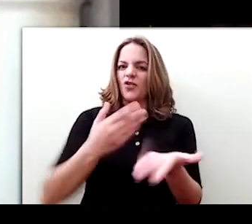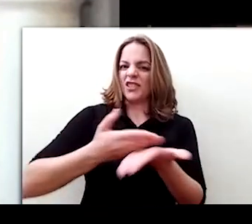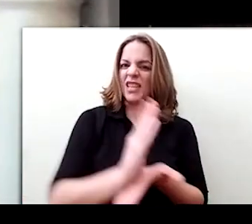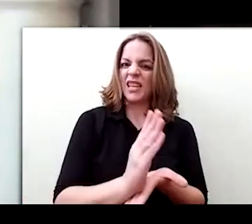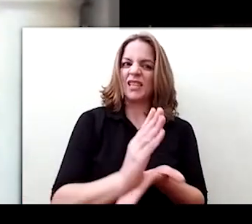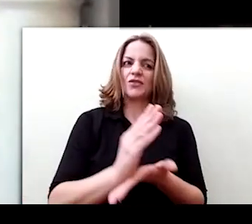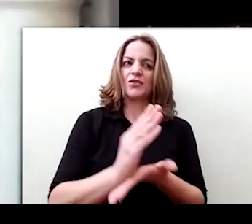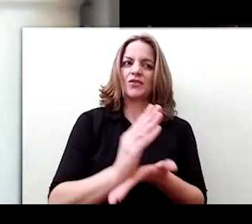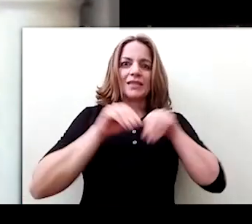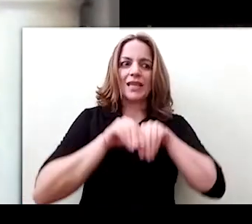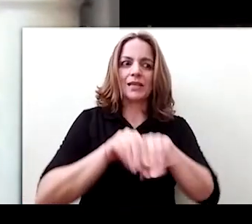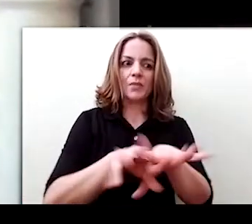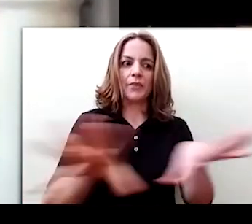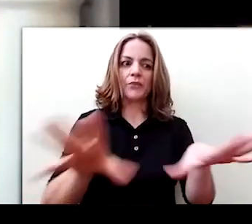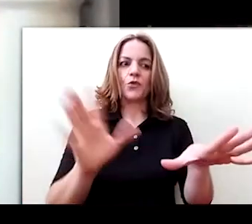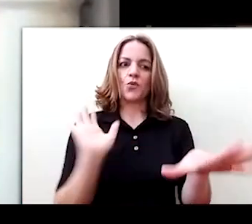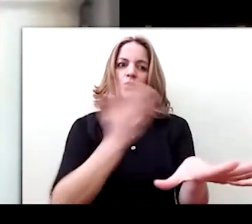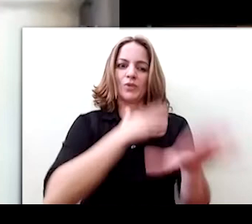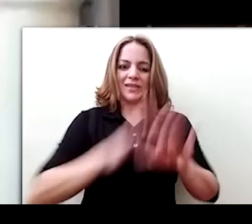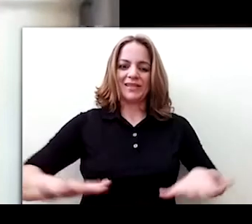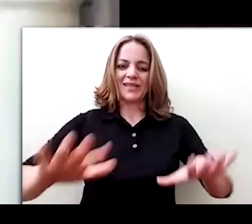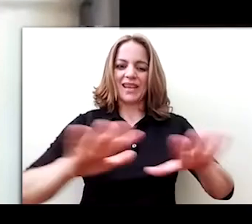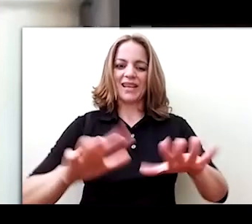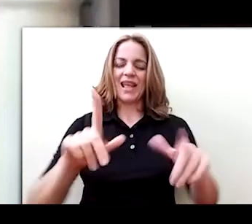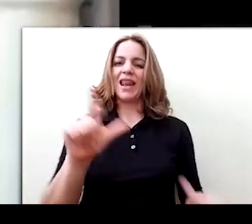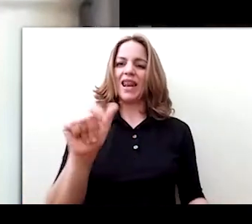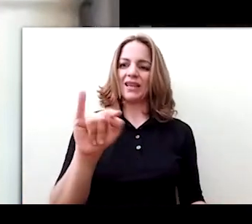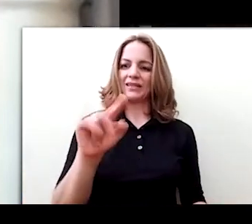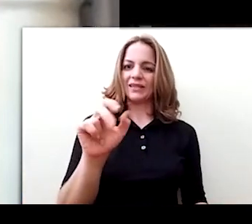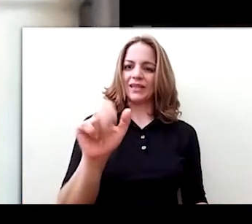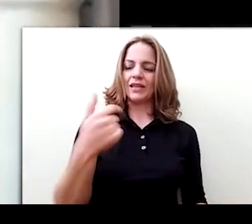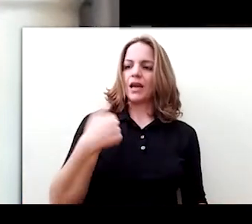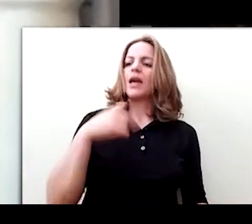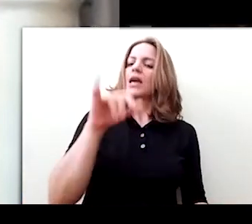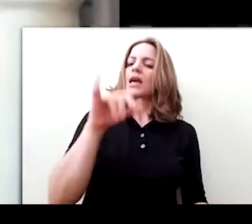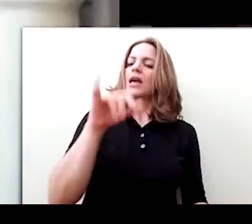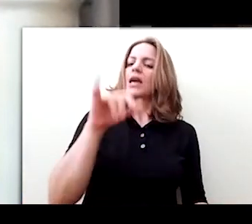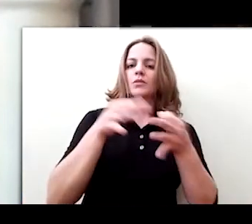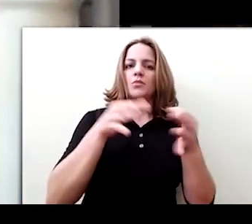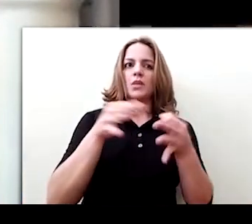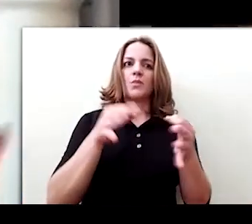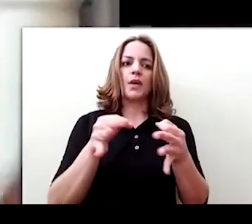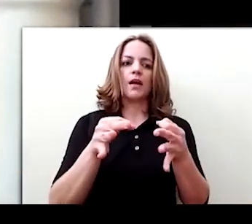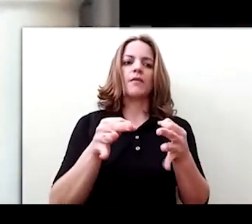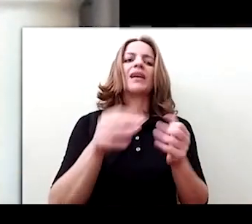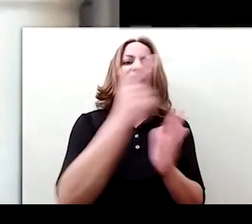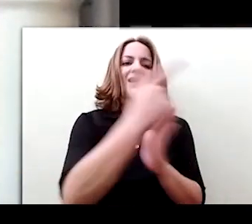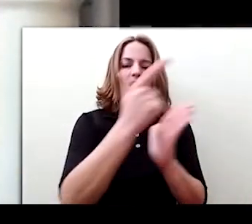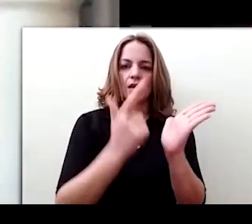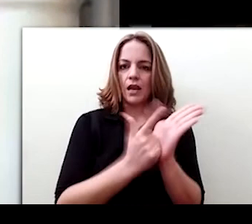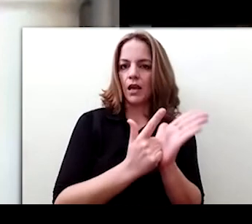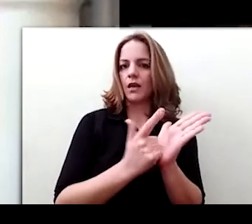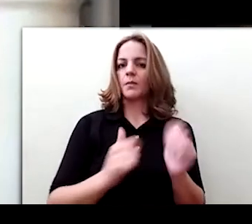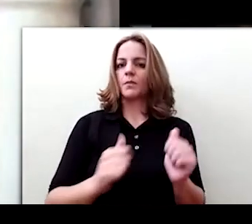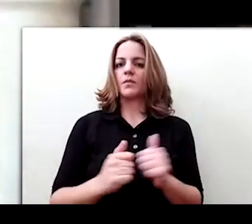cover Latinos for a very long time. It explained this is exactly what you can expect from this law. And yeah, I mean,